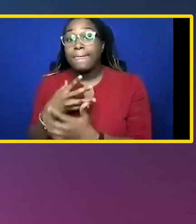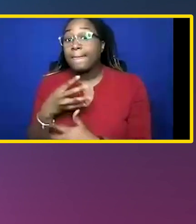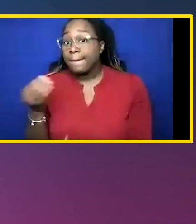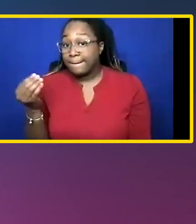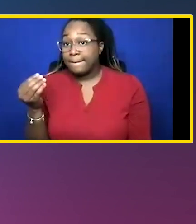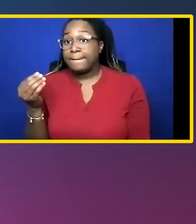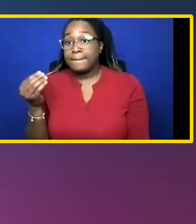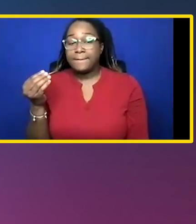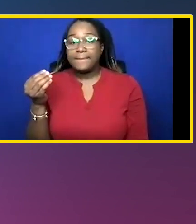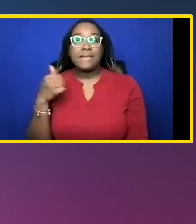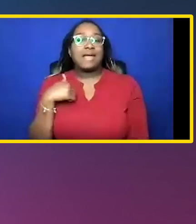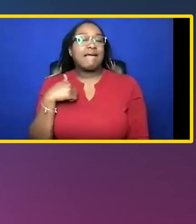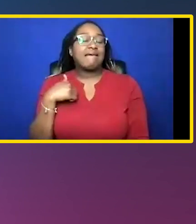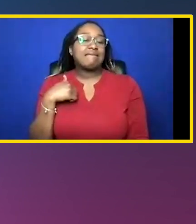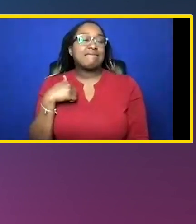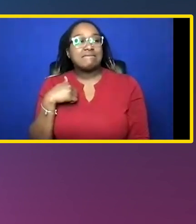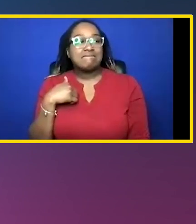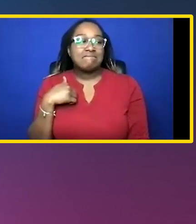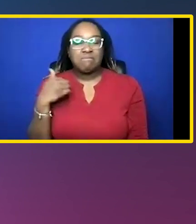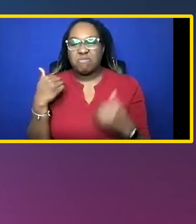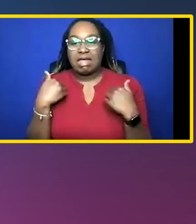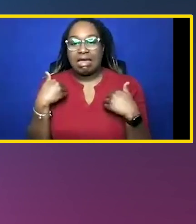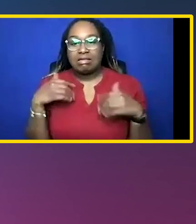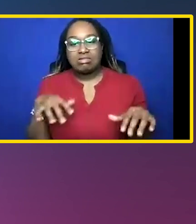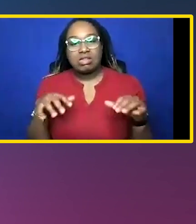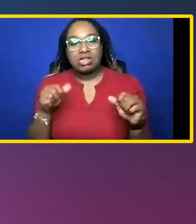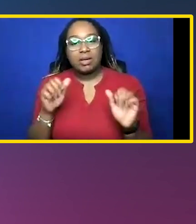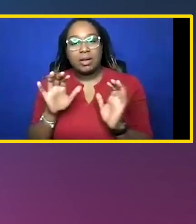And I had a class